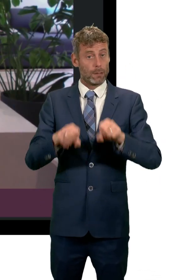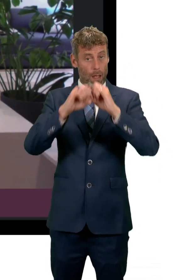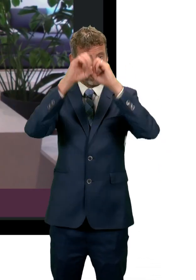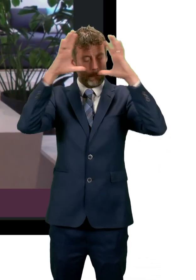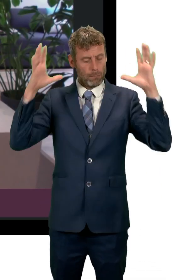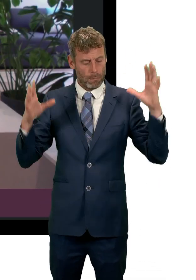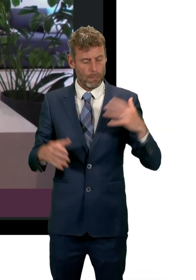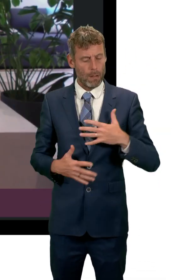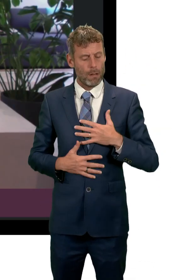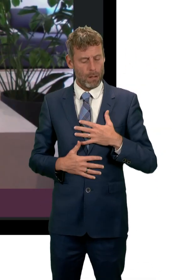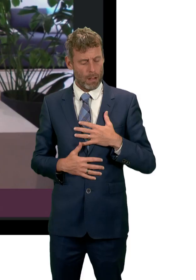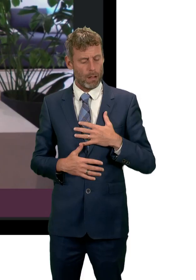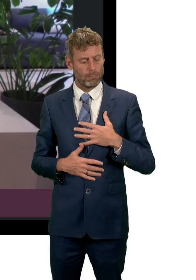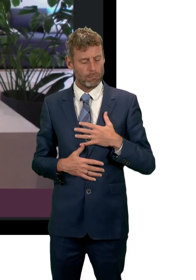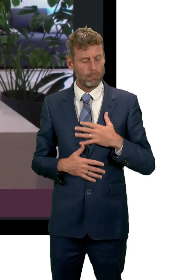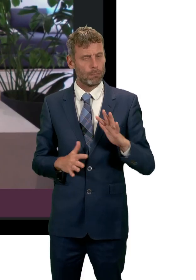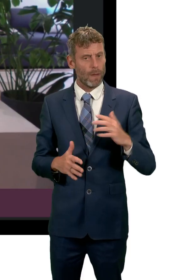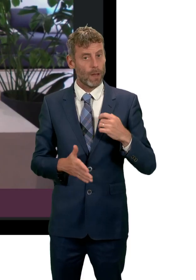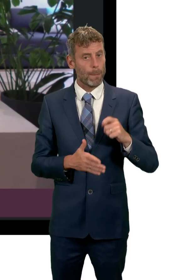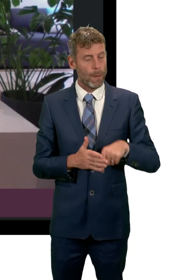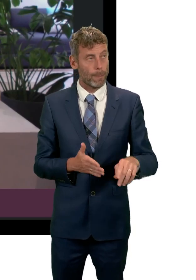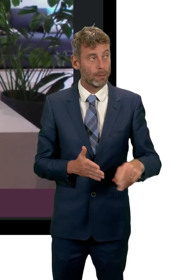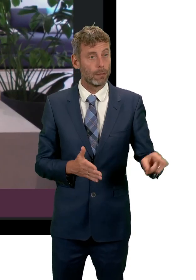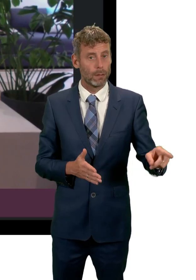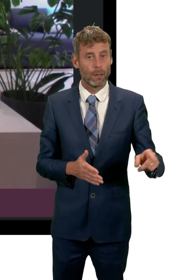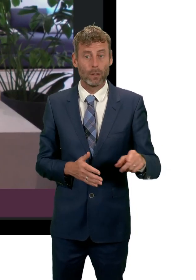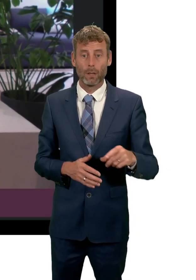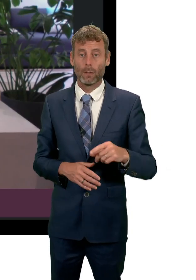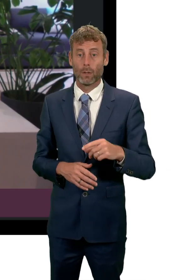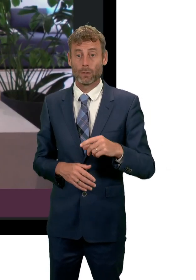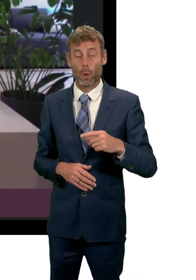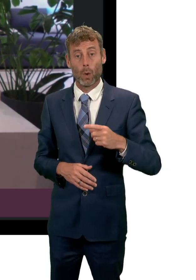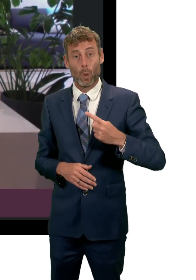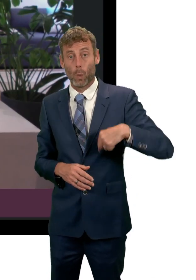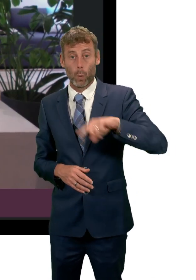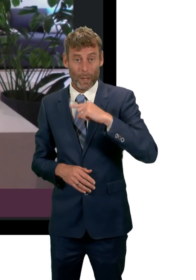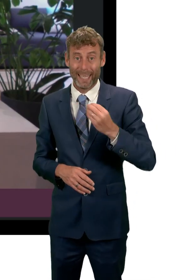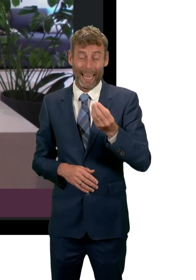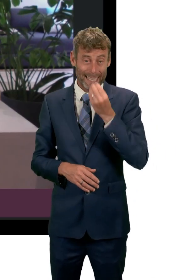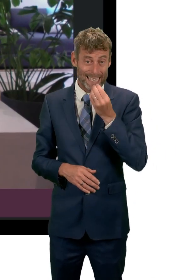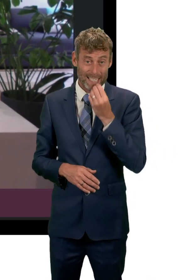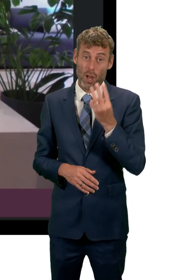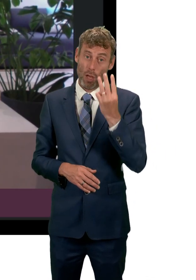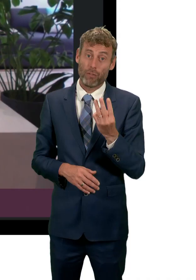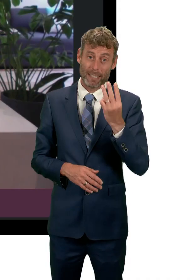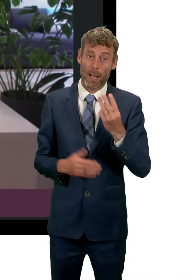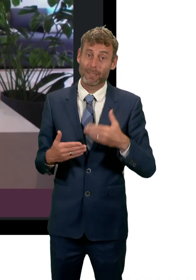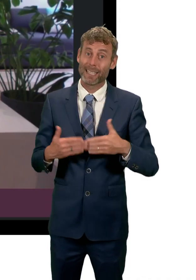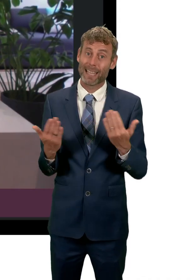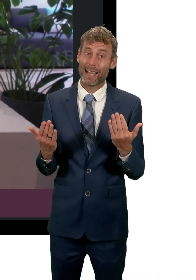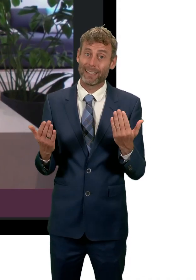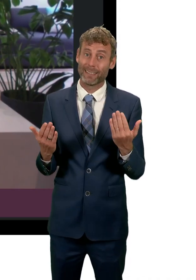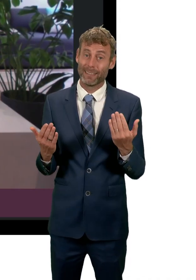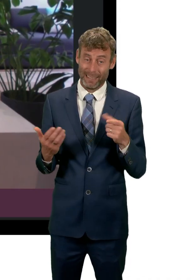agency. We vote on food 3 times a day, you know, and it's part and parcel of our